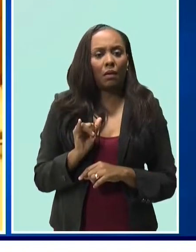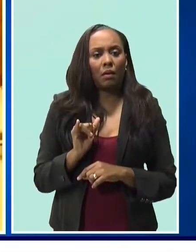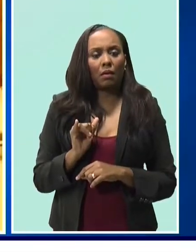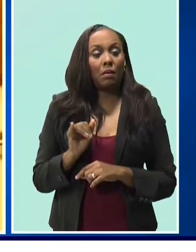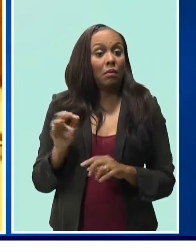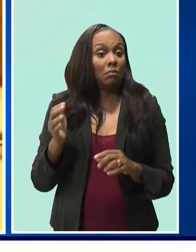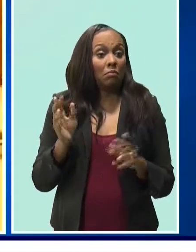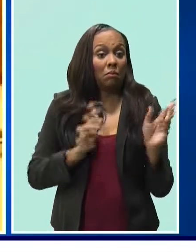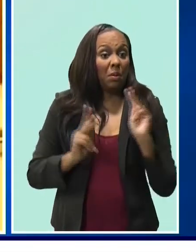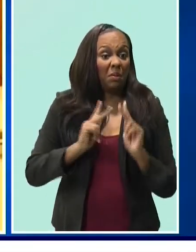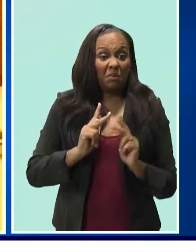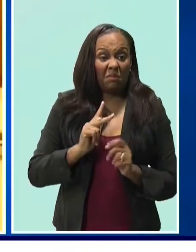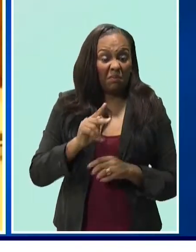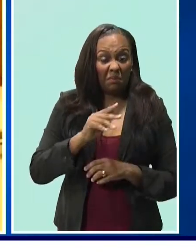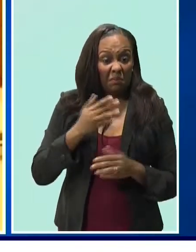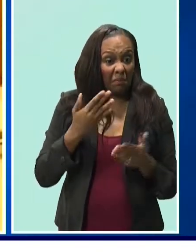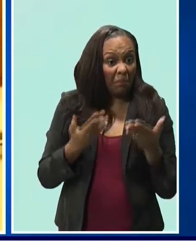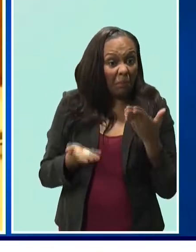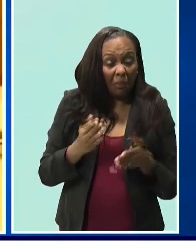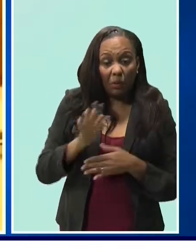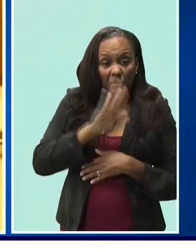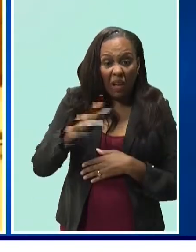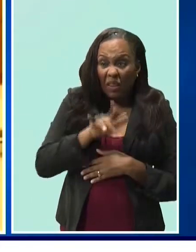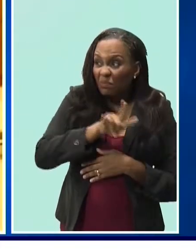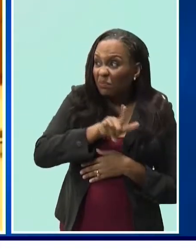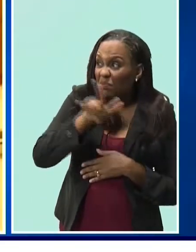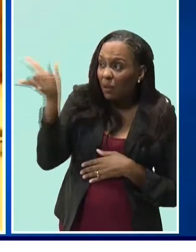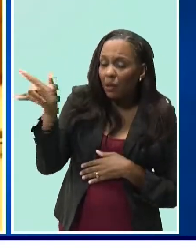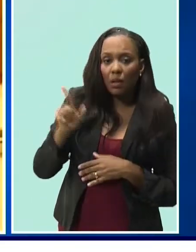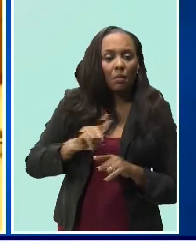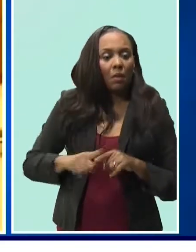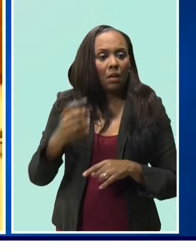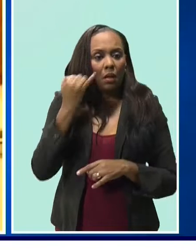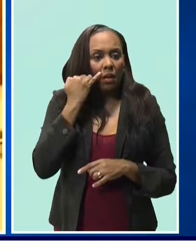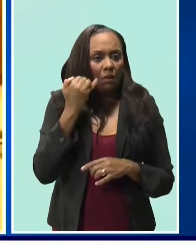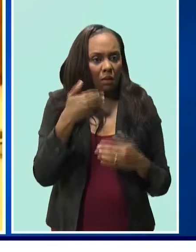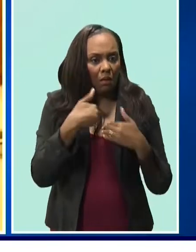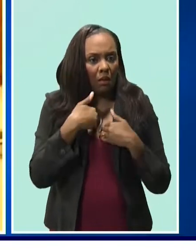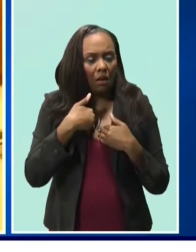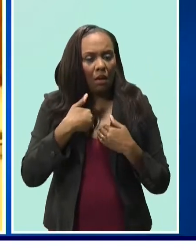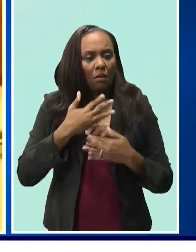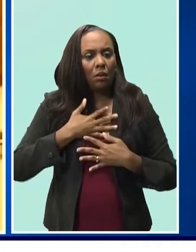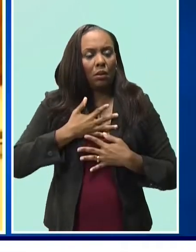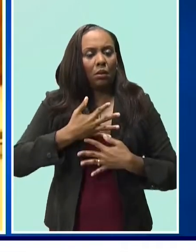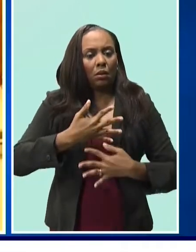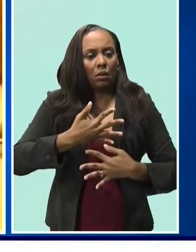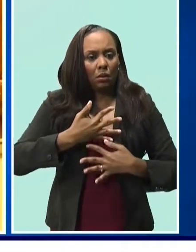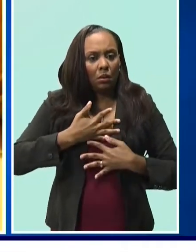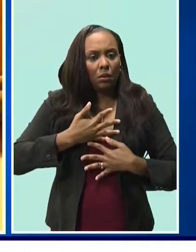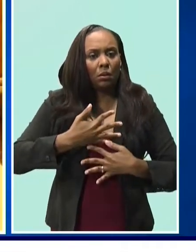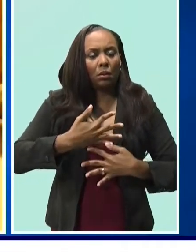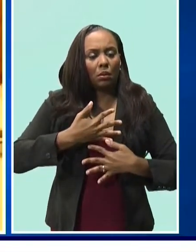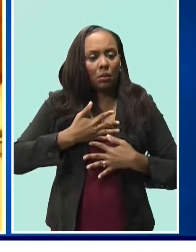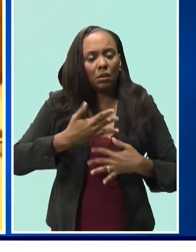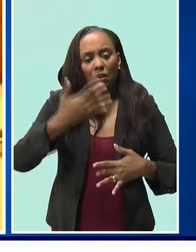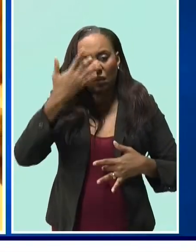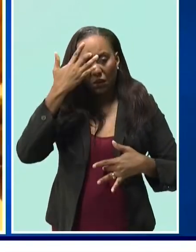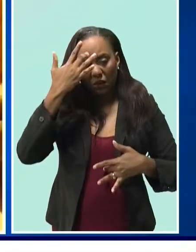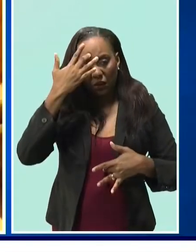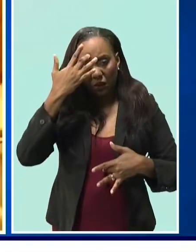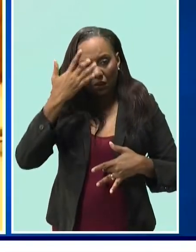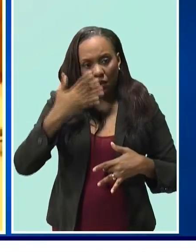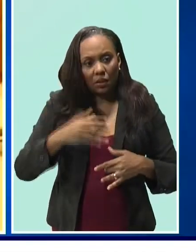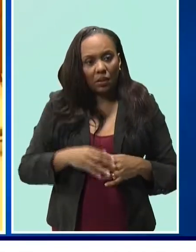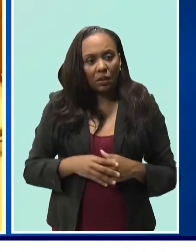travel history. We're asking for persons with respiratory illness to report